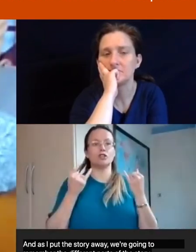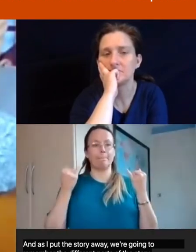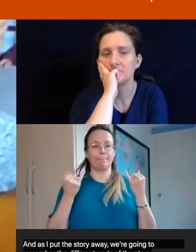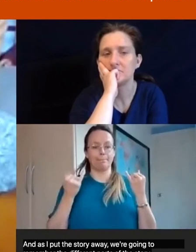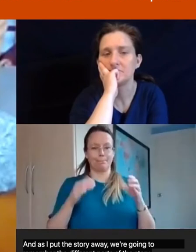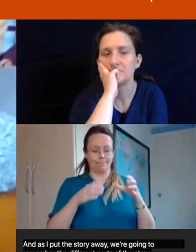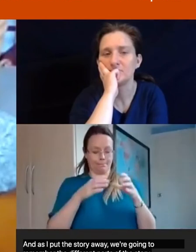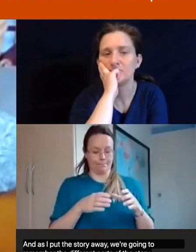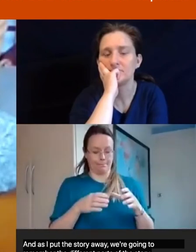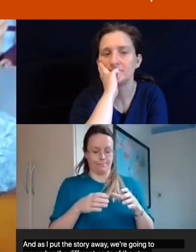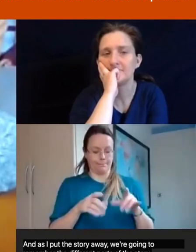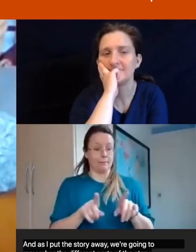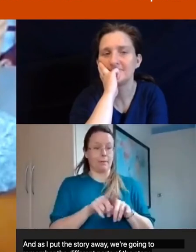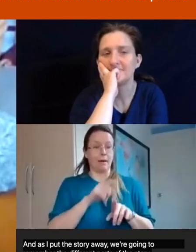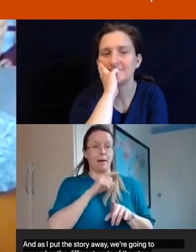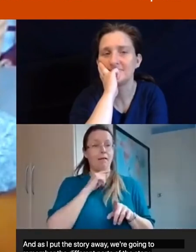chaplains,